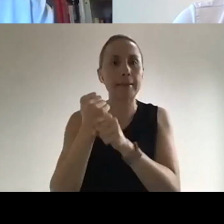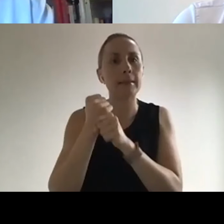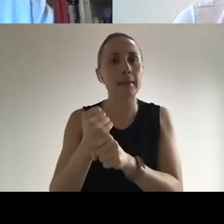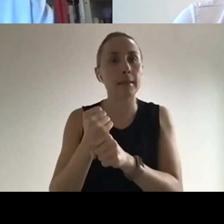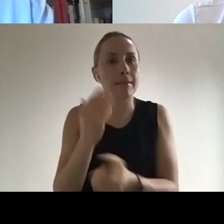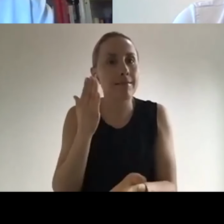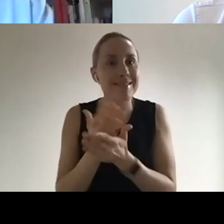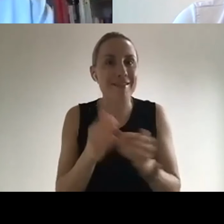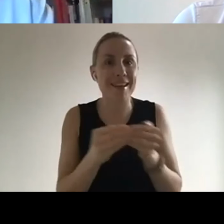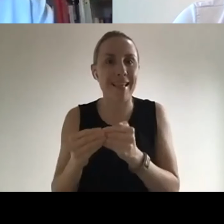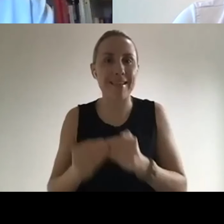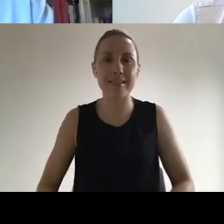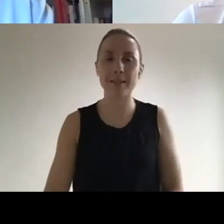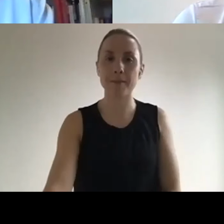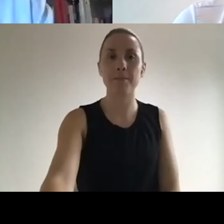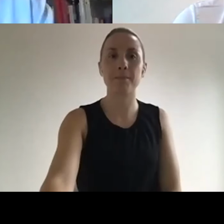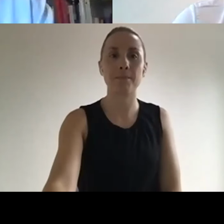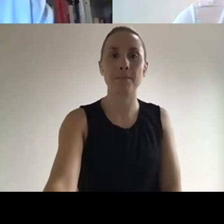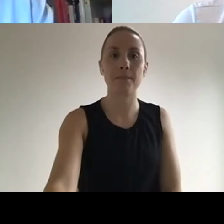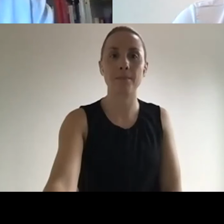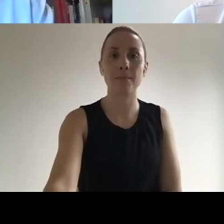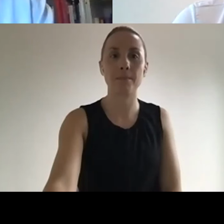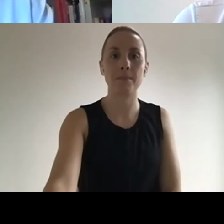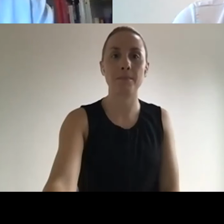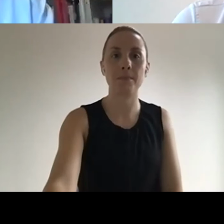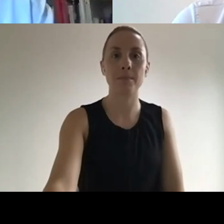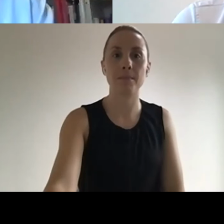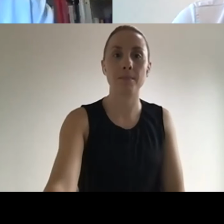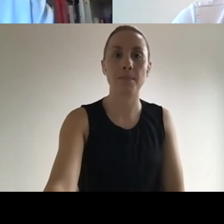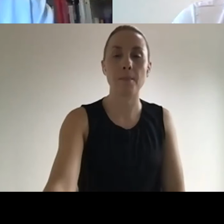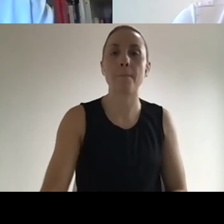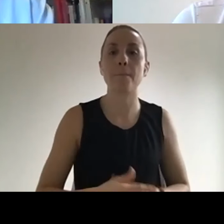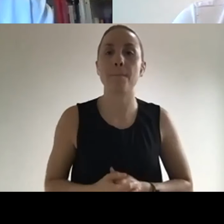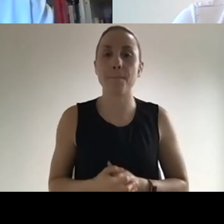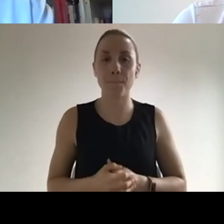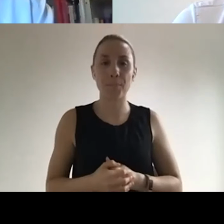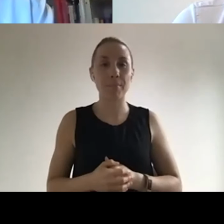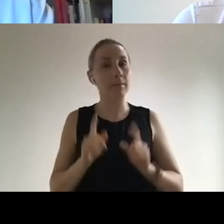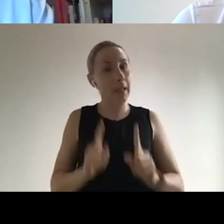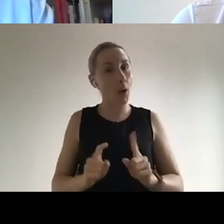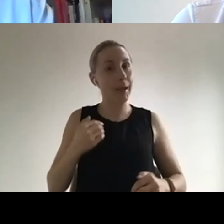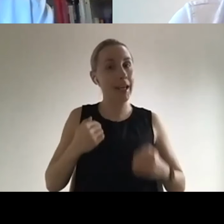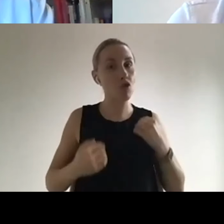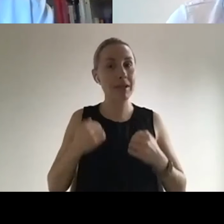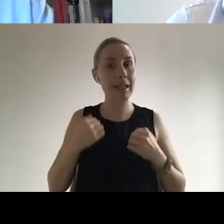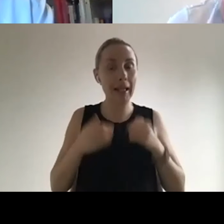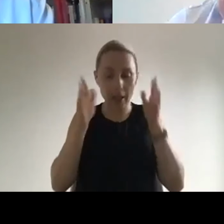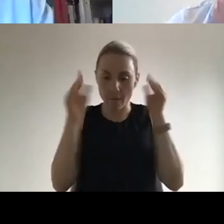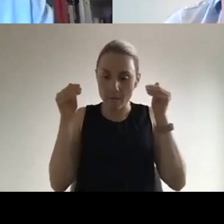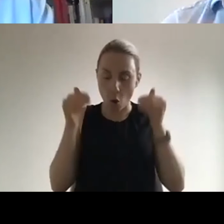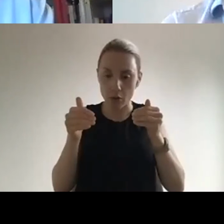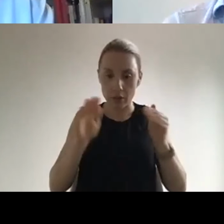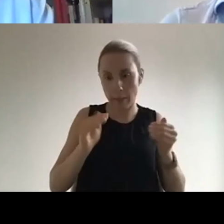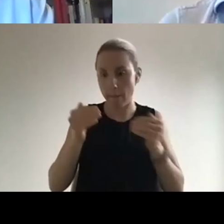actually, interestingly, is from the independent sector. I speak with that sector a lot, and